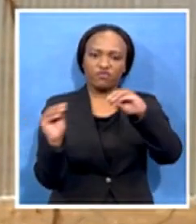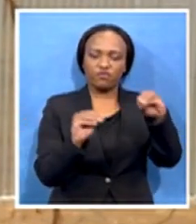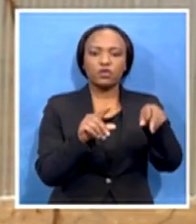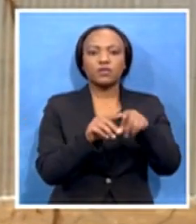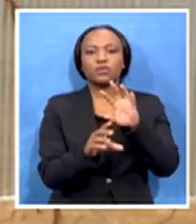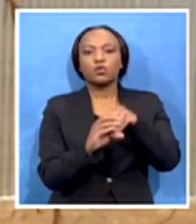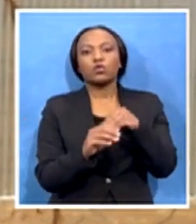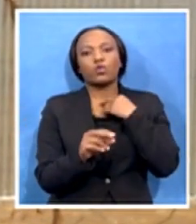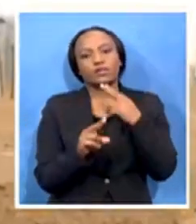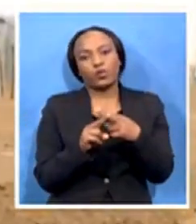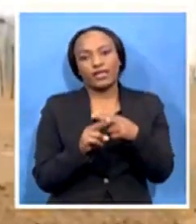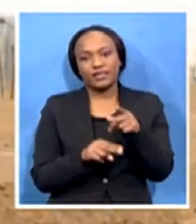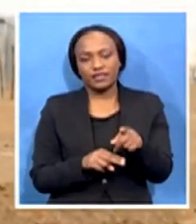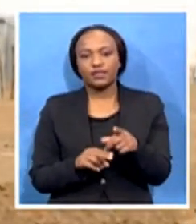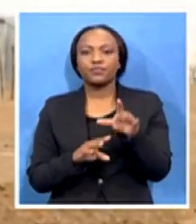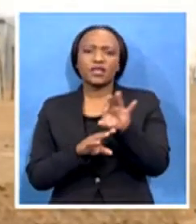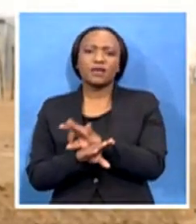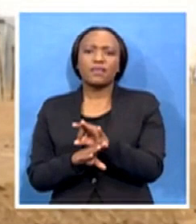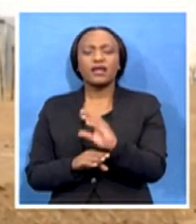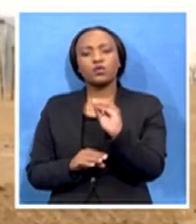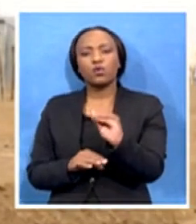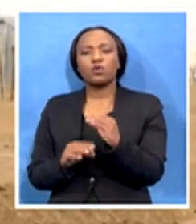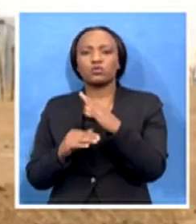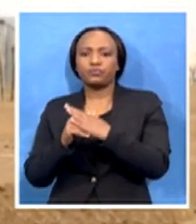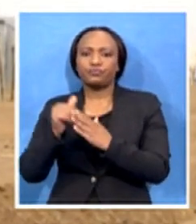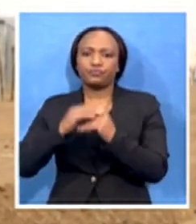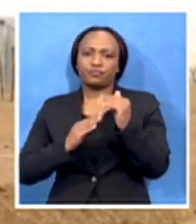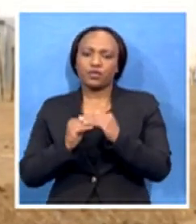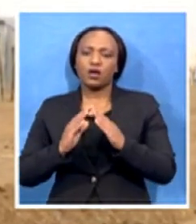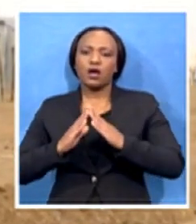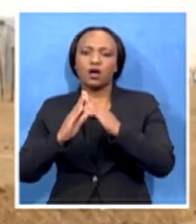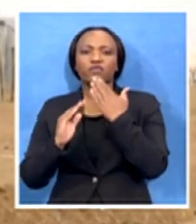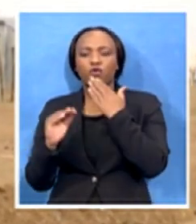houses for the community. I'm Palesa Mwedi, SABC News, Harrismith.